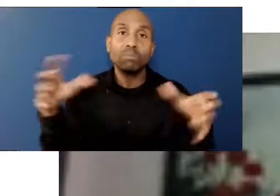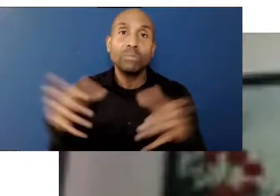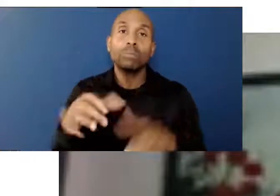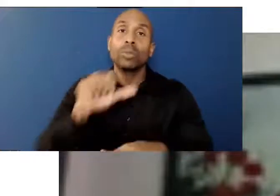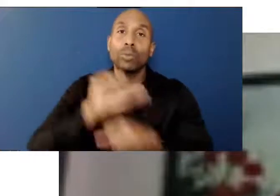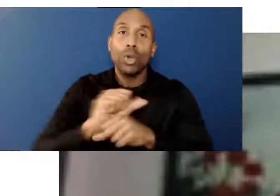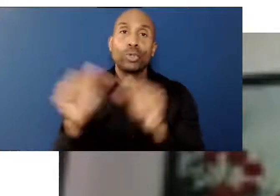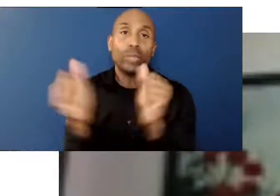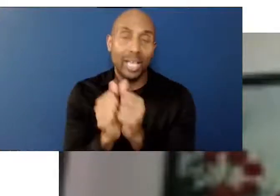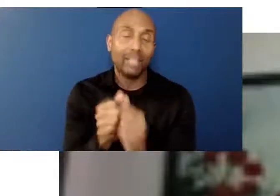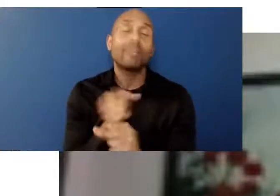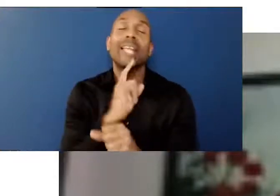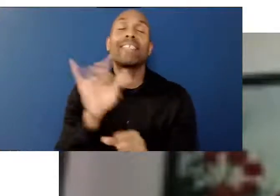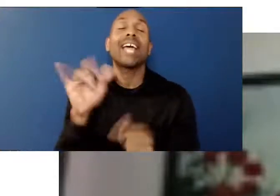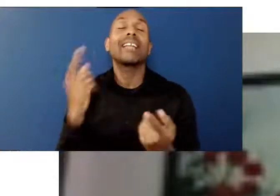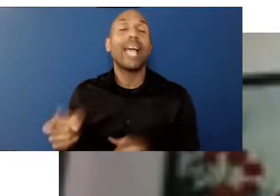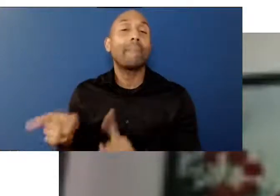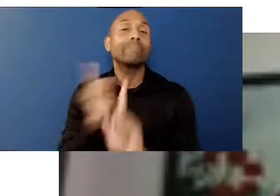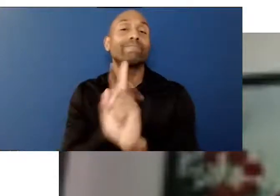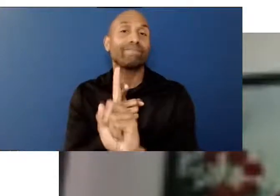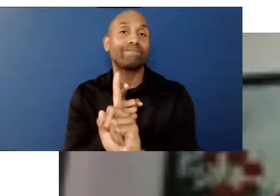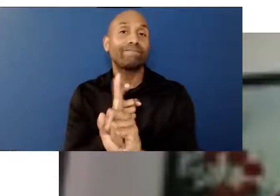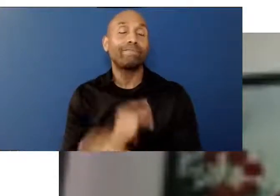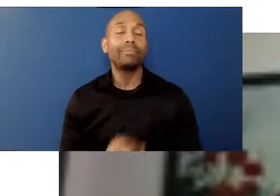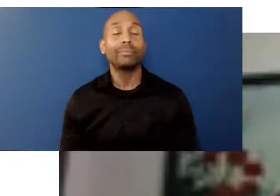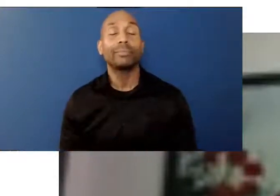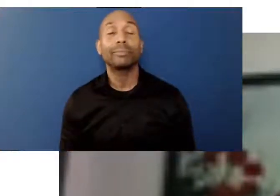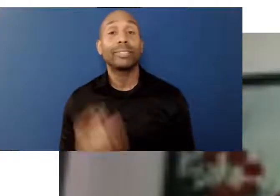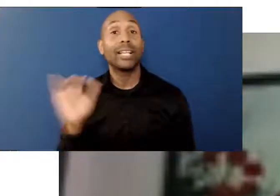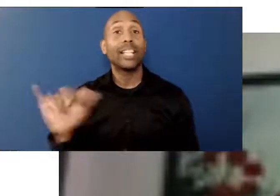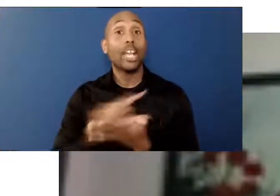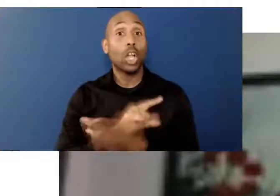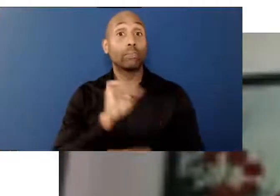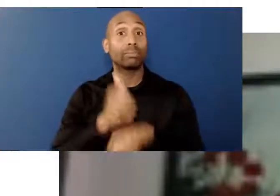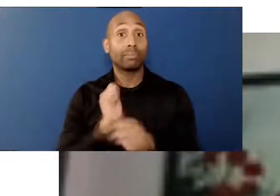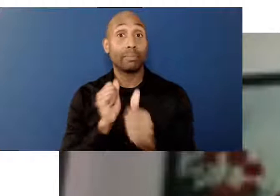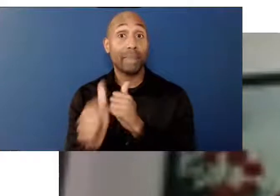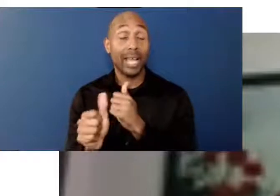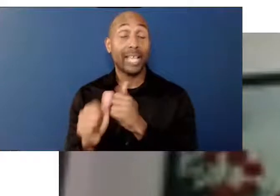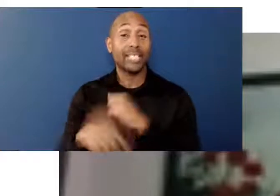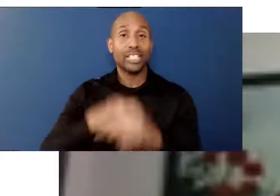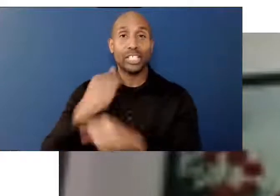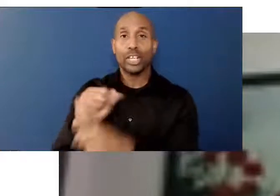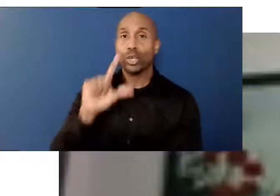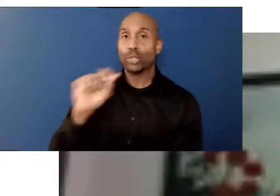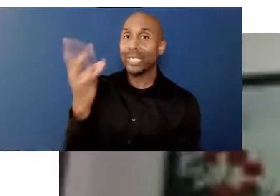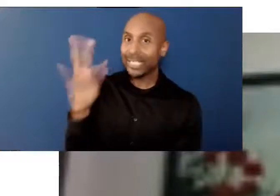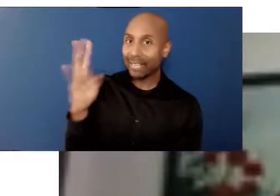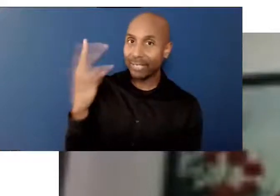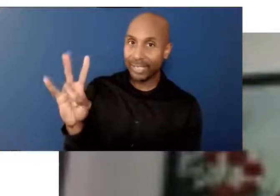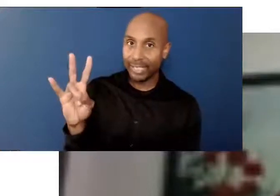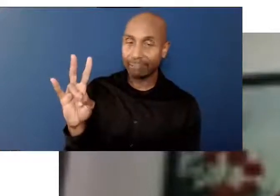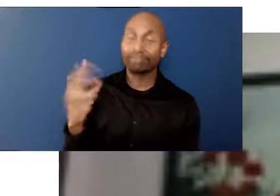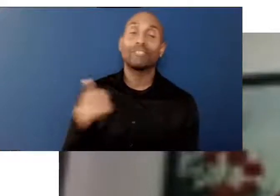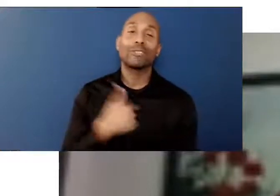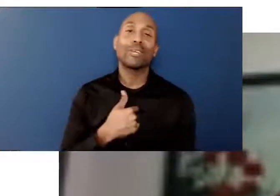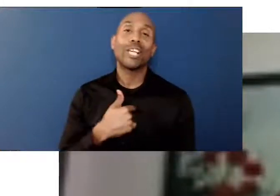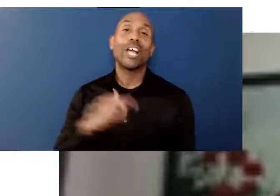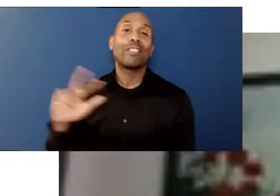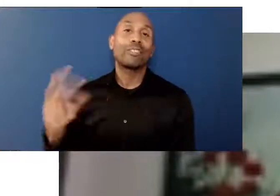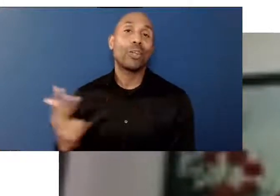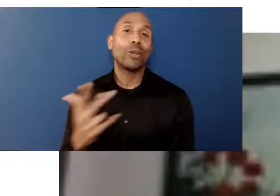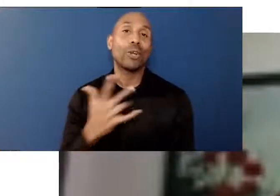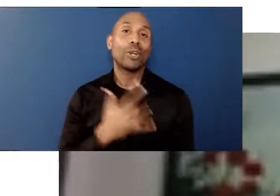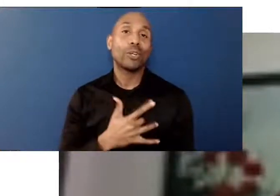And so, the Act was passed in 2017, and we were the third province to adopt accessibility